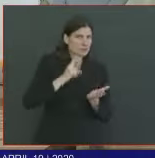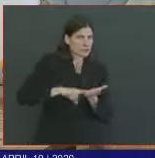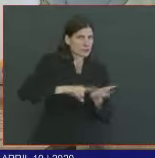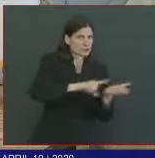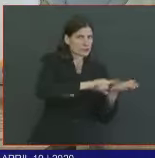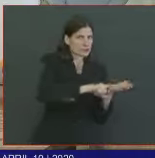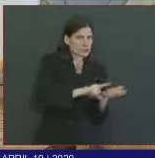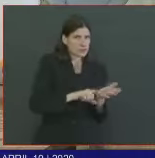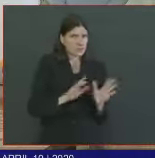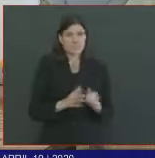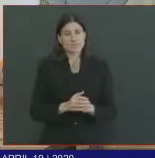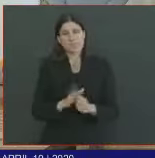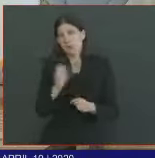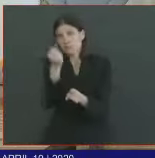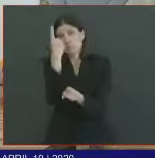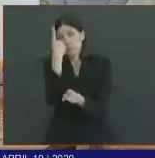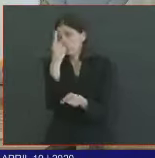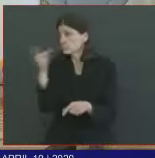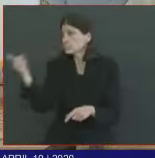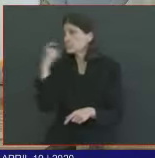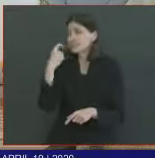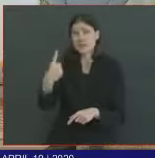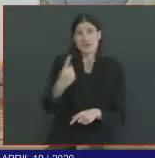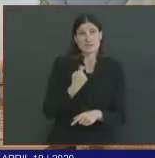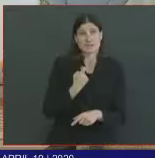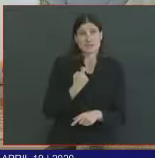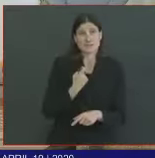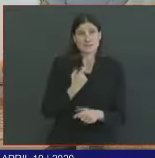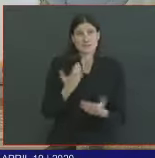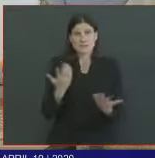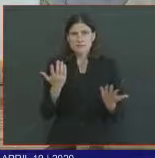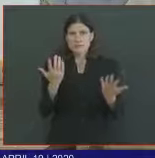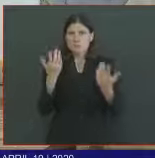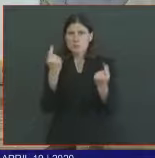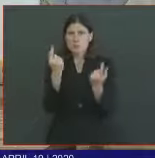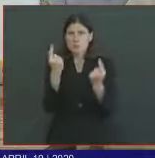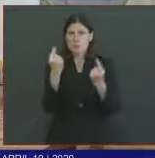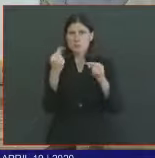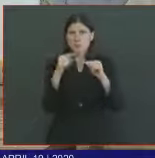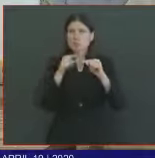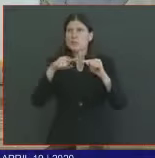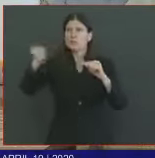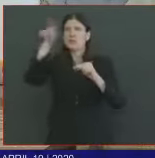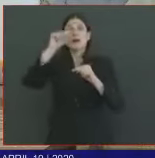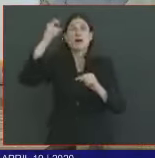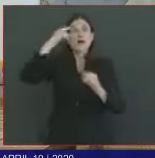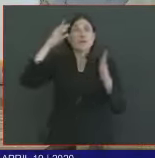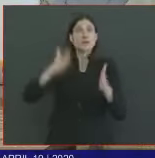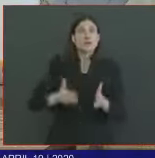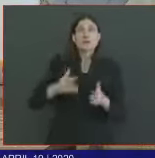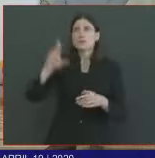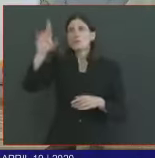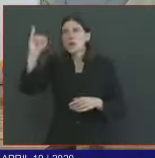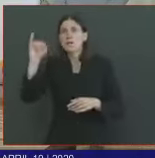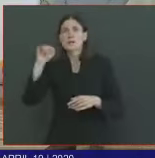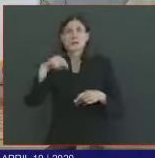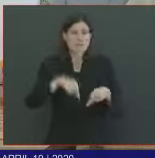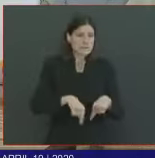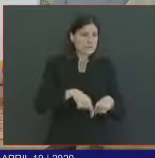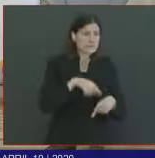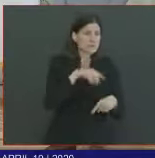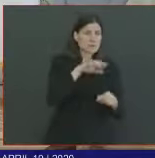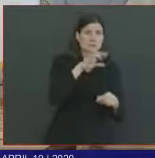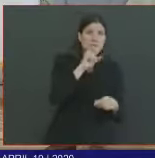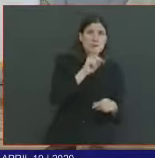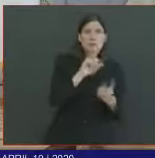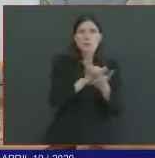question, because that cross-border flow is an issue. Richard Asnoff of Convergence RI asks, are